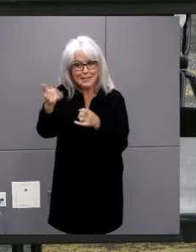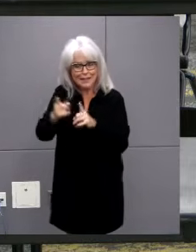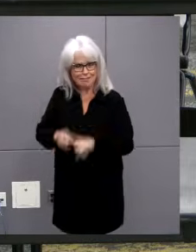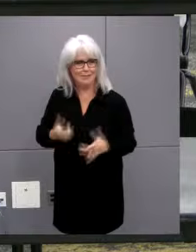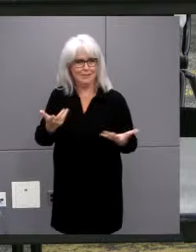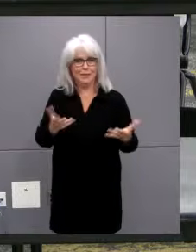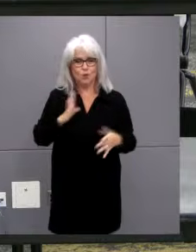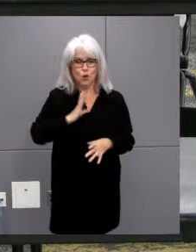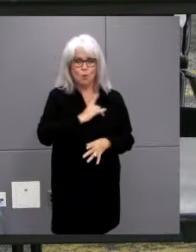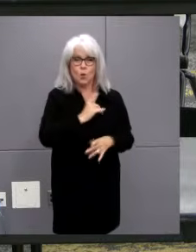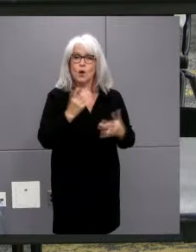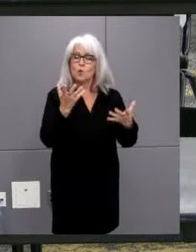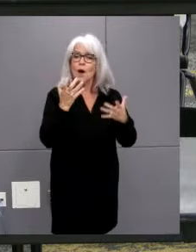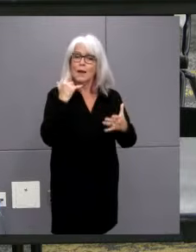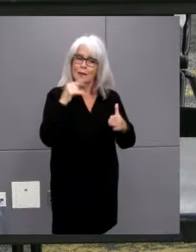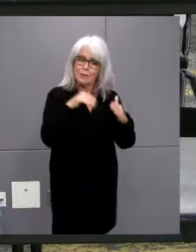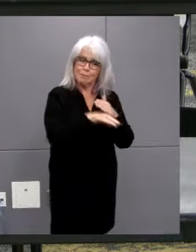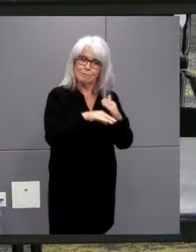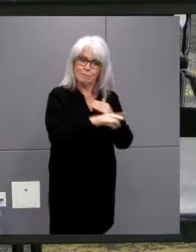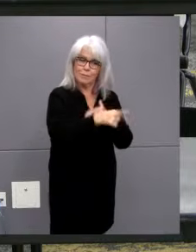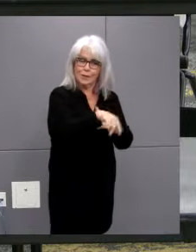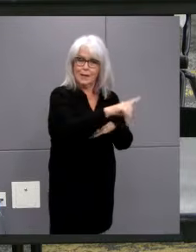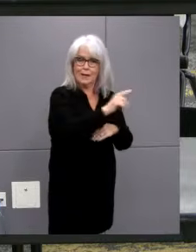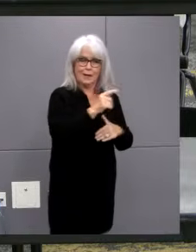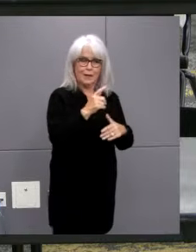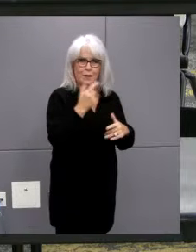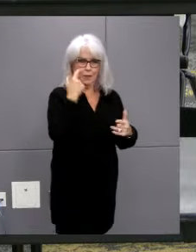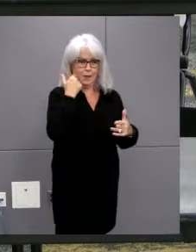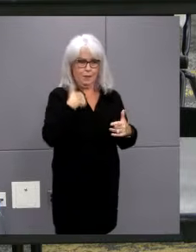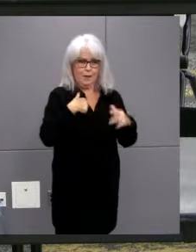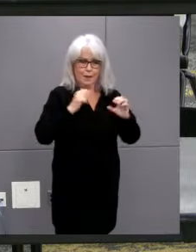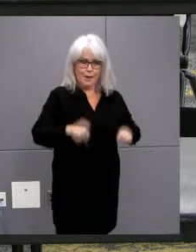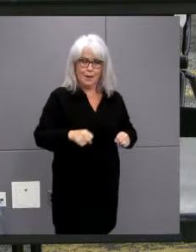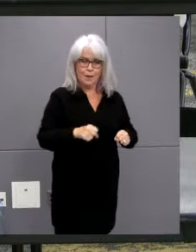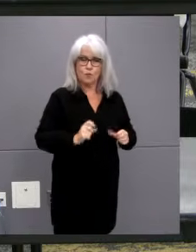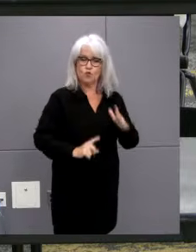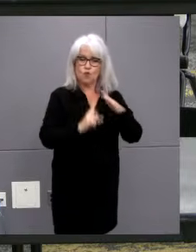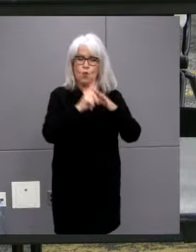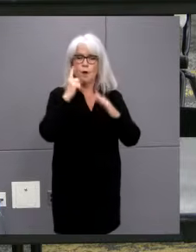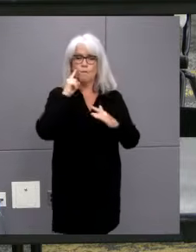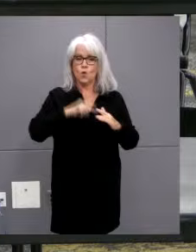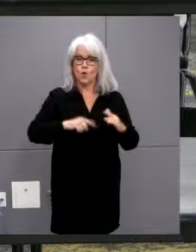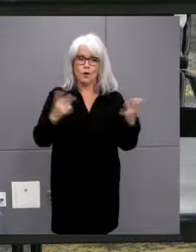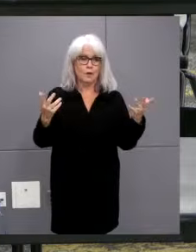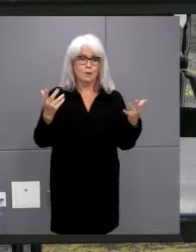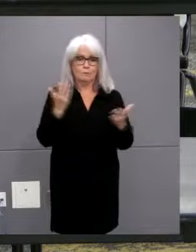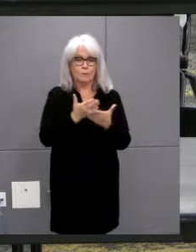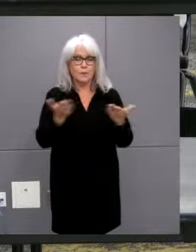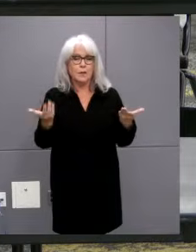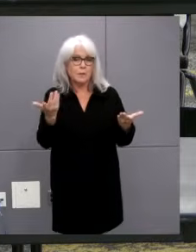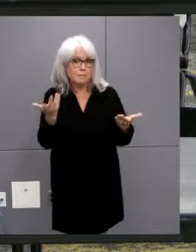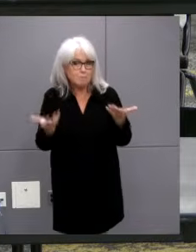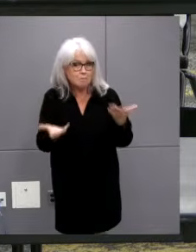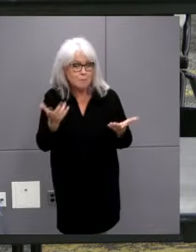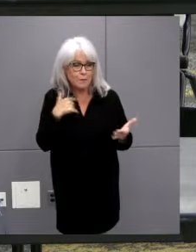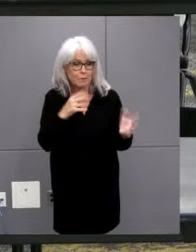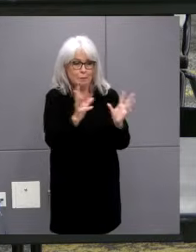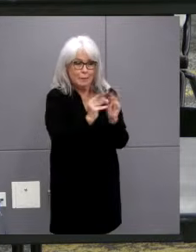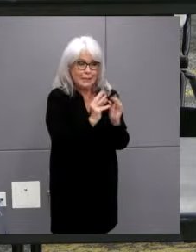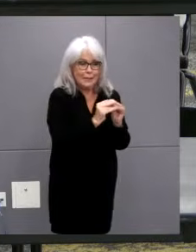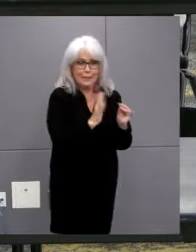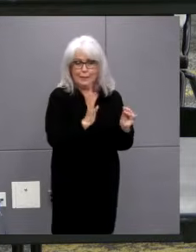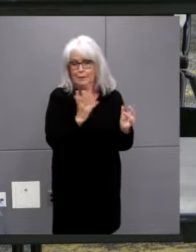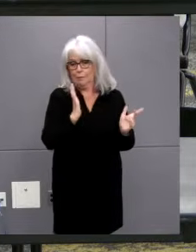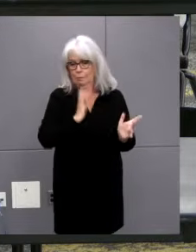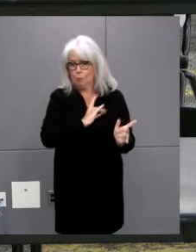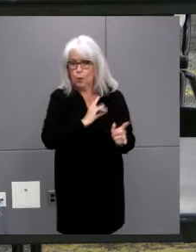to, one, have limited access and not know that they have limited access, show up for something where they have board